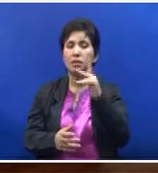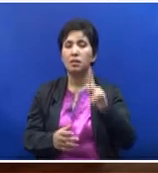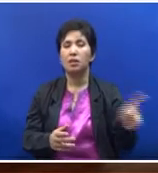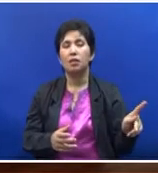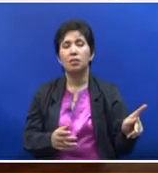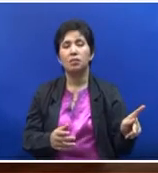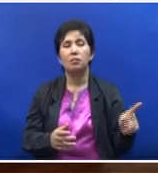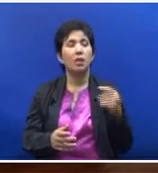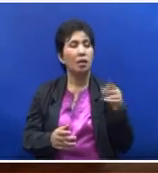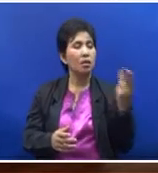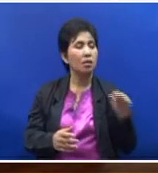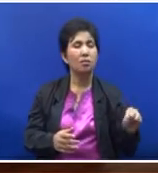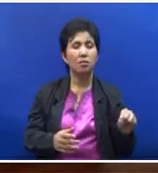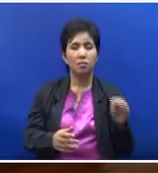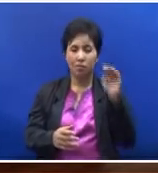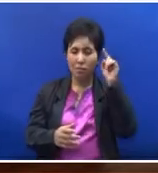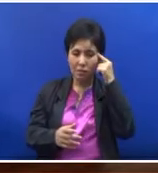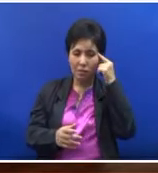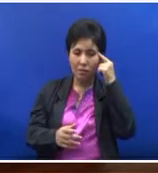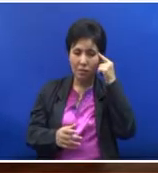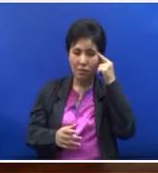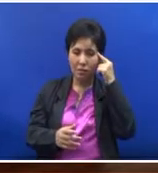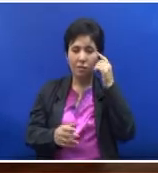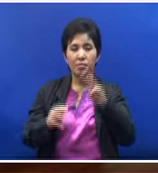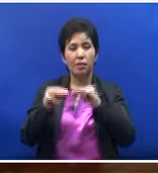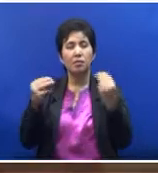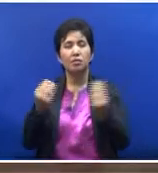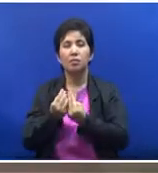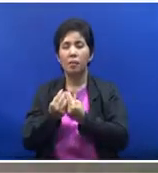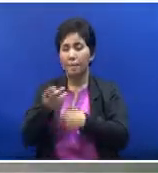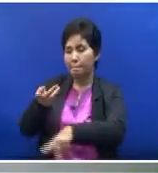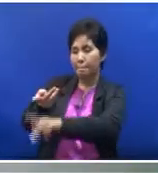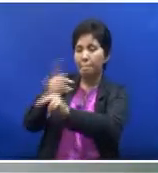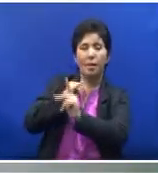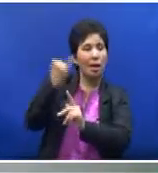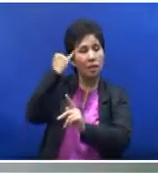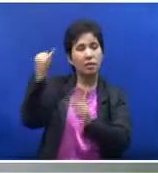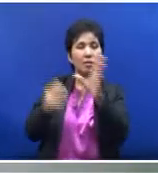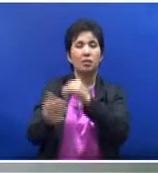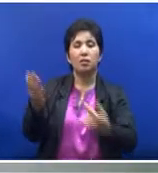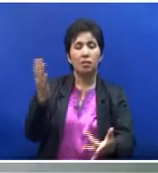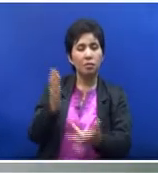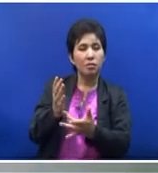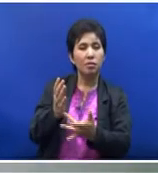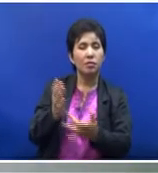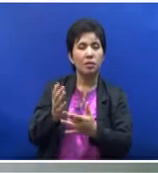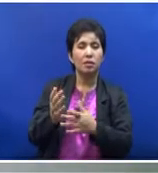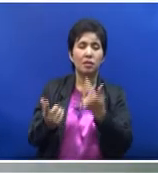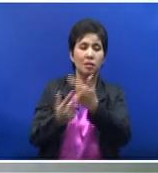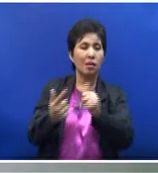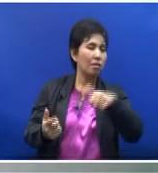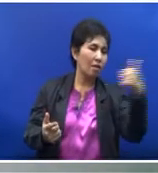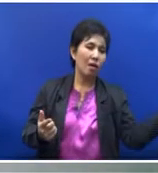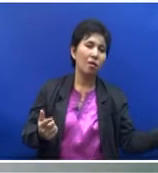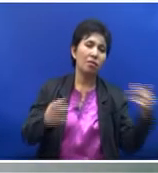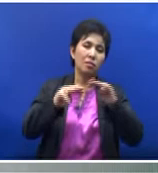they assume societies in this world tend to borrow ideas and technology from other societies through